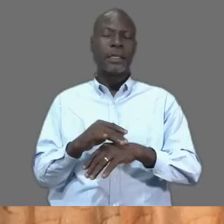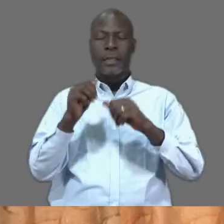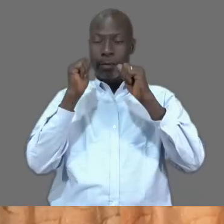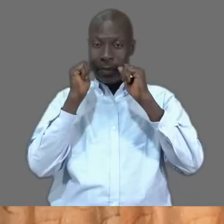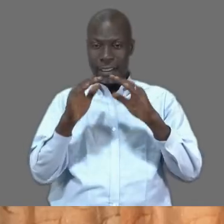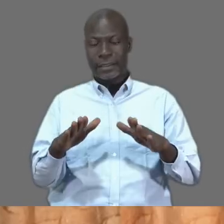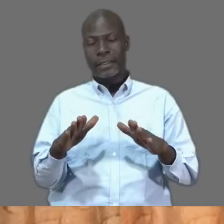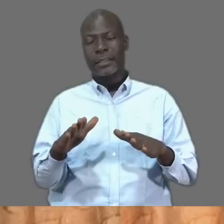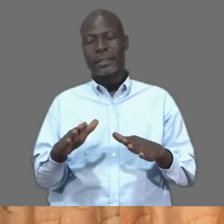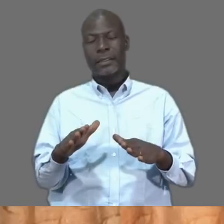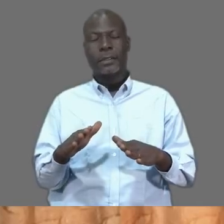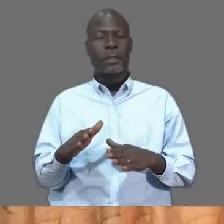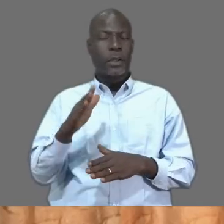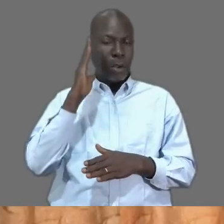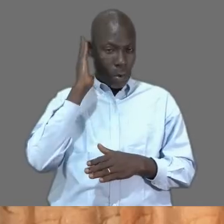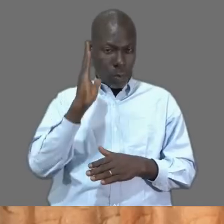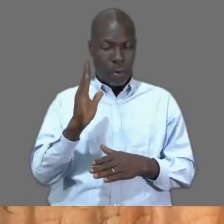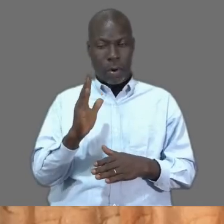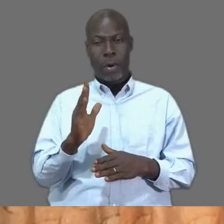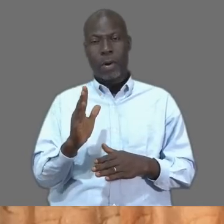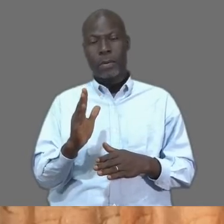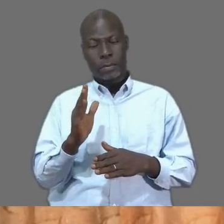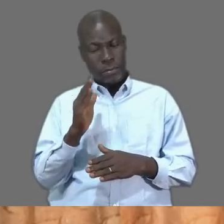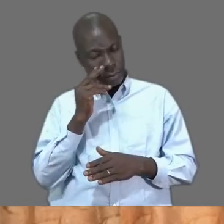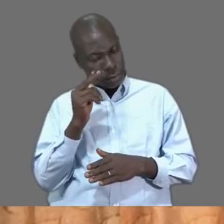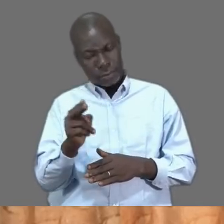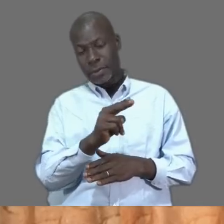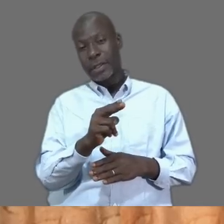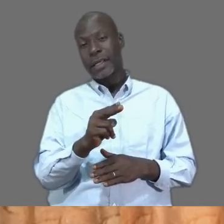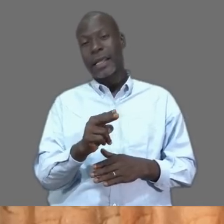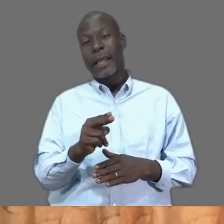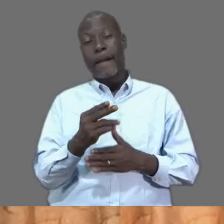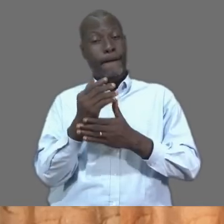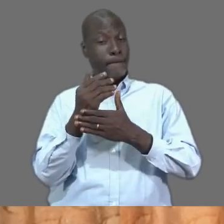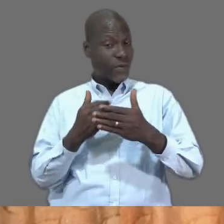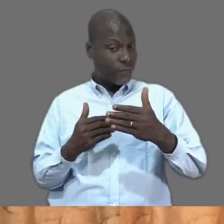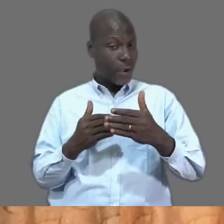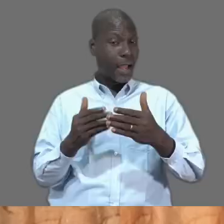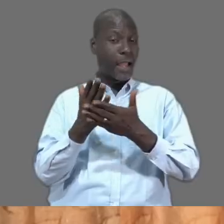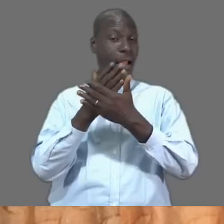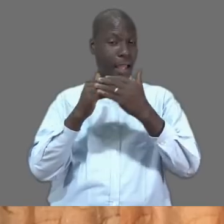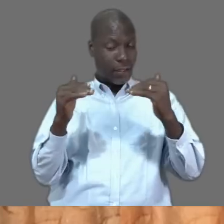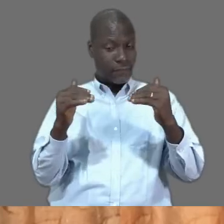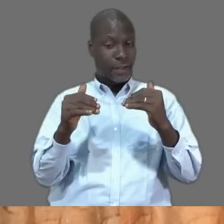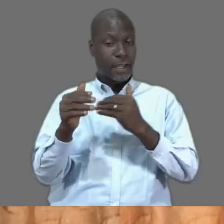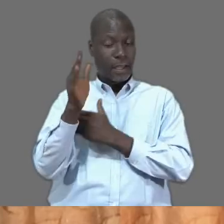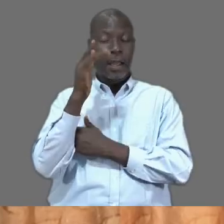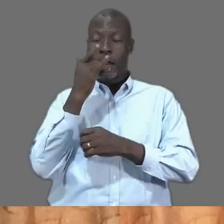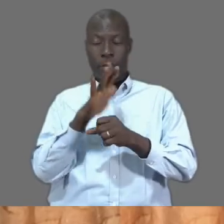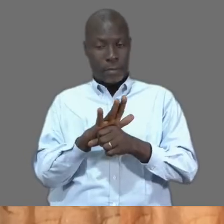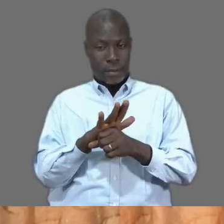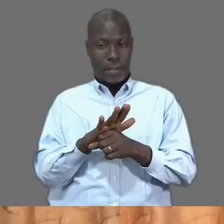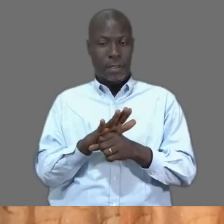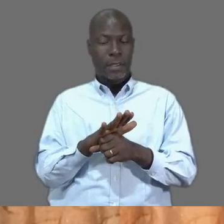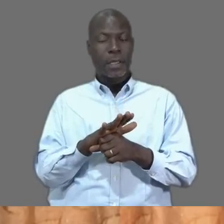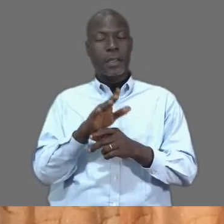nhyira emfra mane bi bebbo ewa asase so ansa na heaven no a onyame di ahye ye mbo a eno so